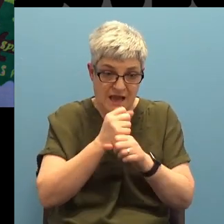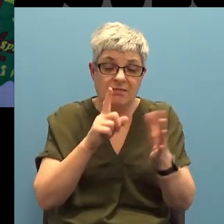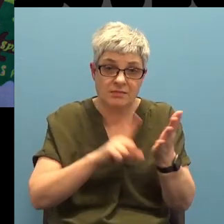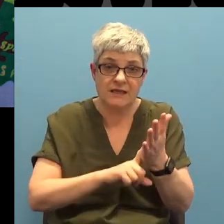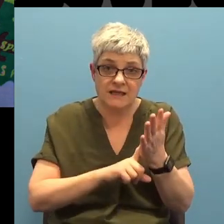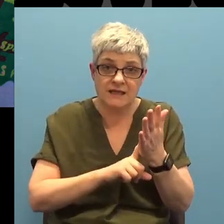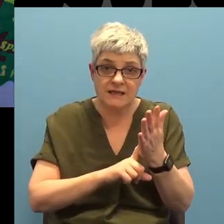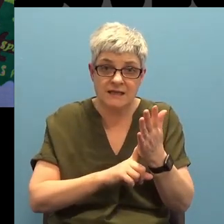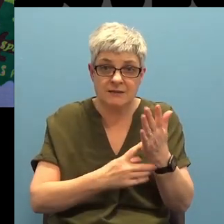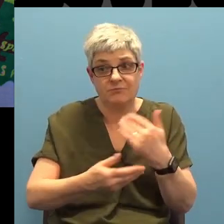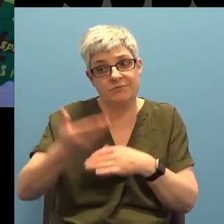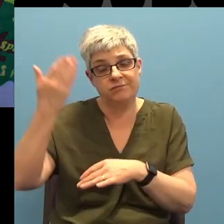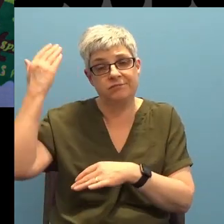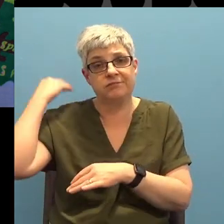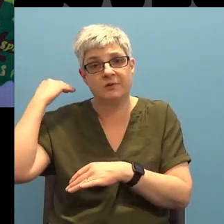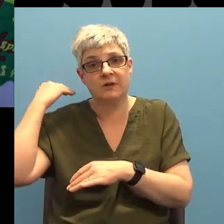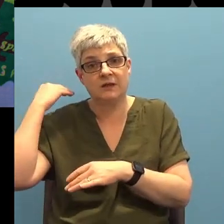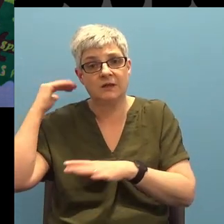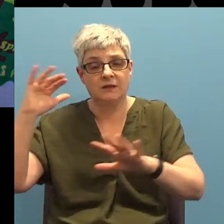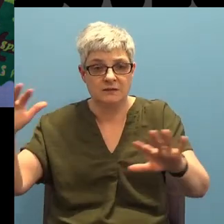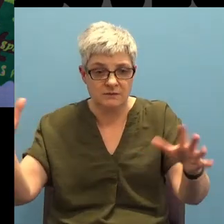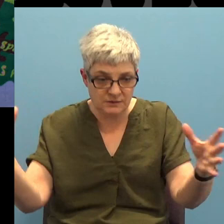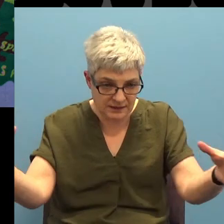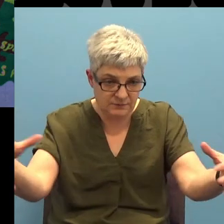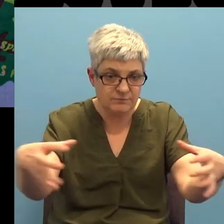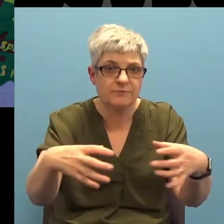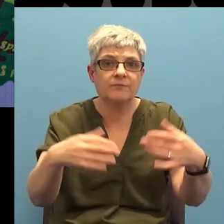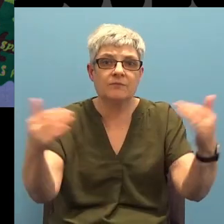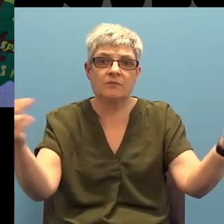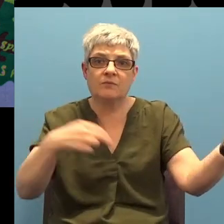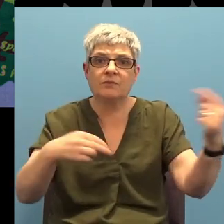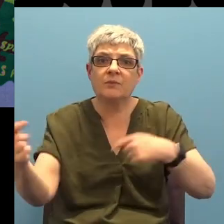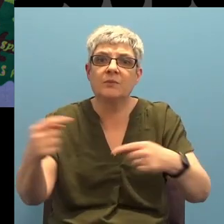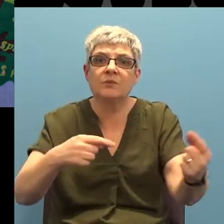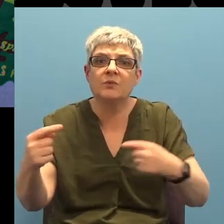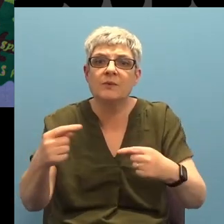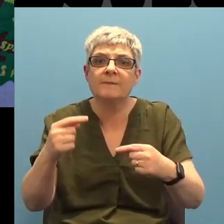Galilee did that day as they gathered to hear Jesus.